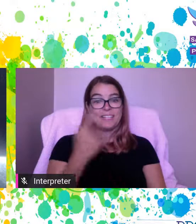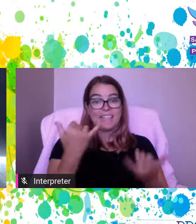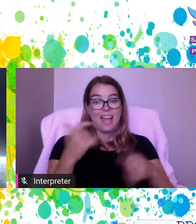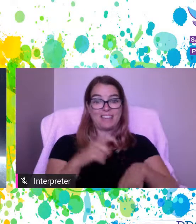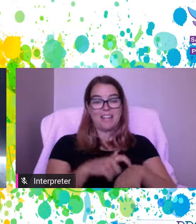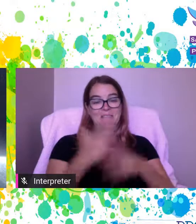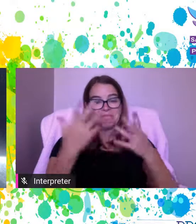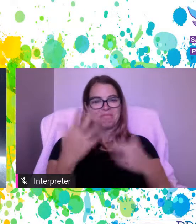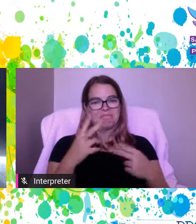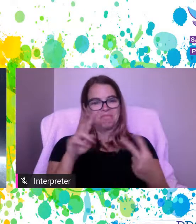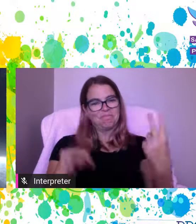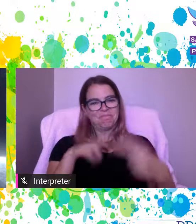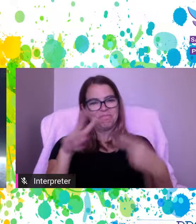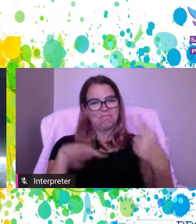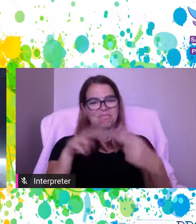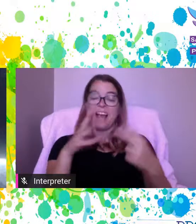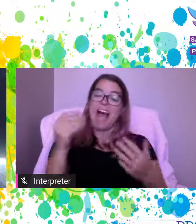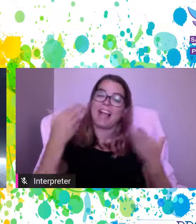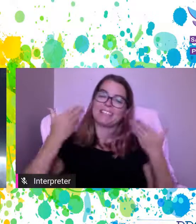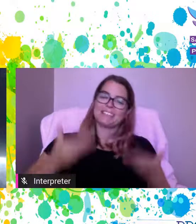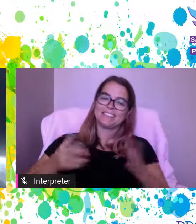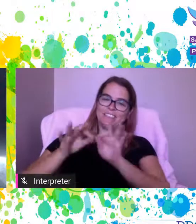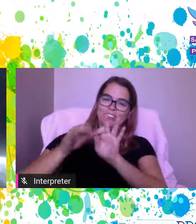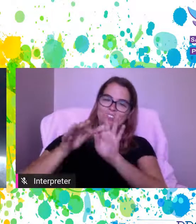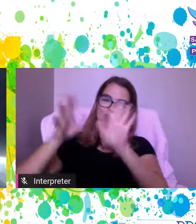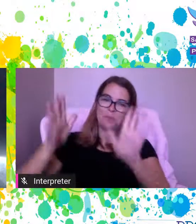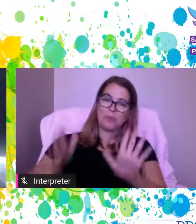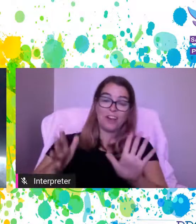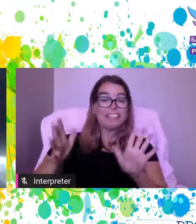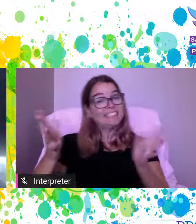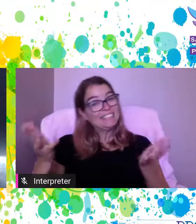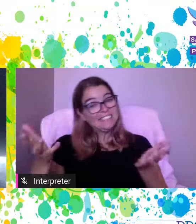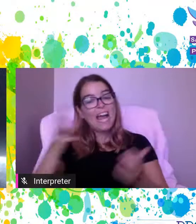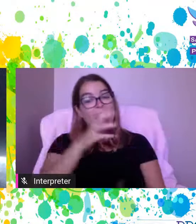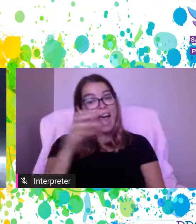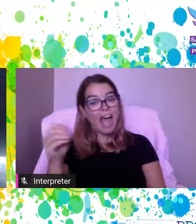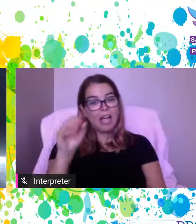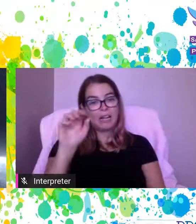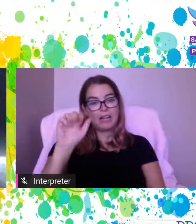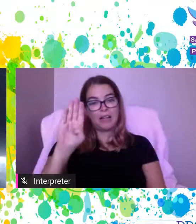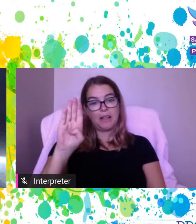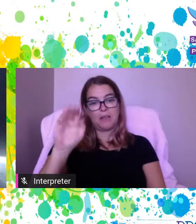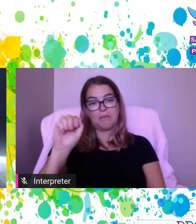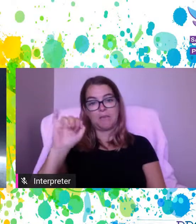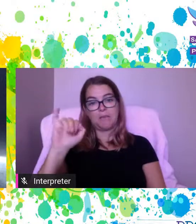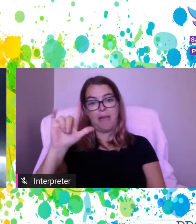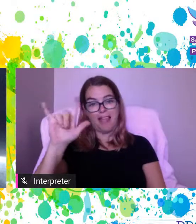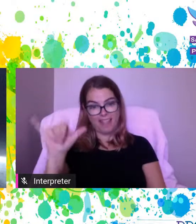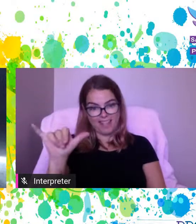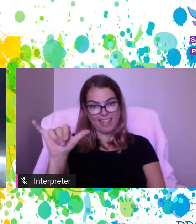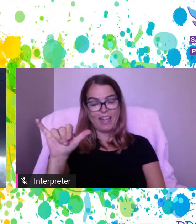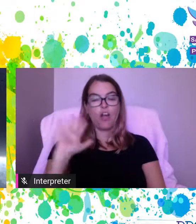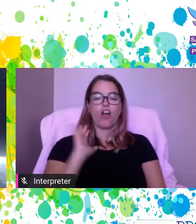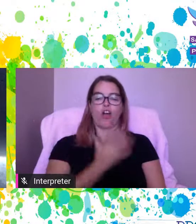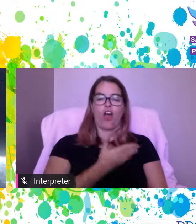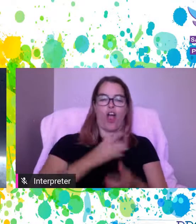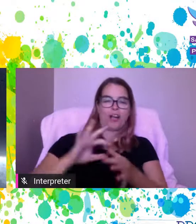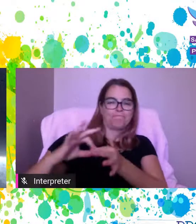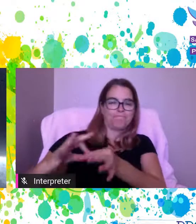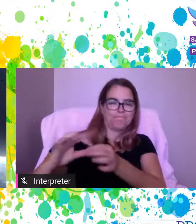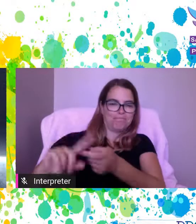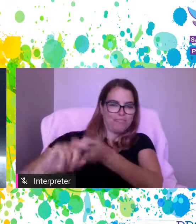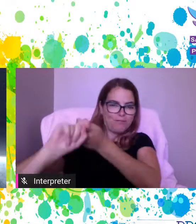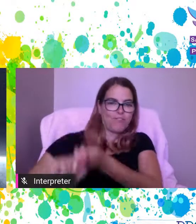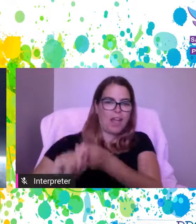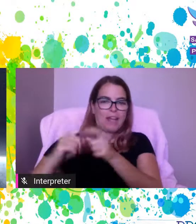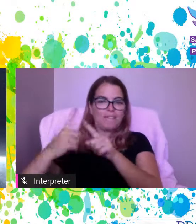watch me and the ASL interpreter. And actually, Bailey, our lovely friend from the museum, is going to hop on